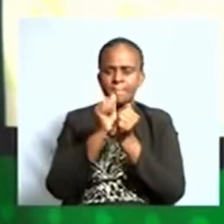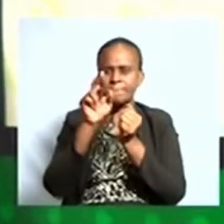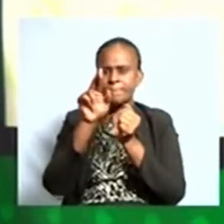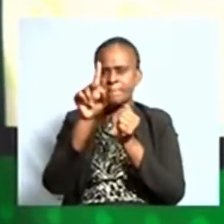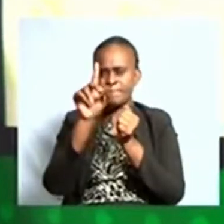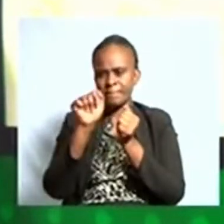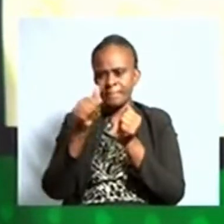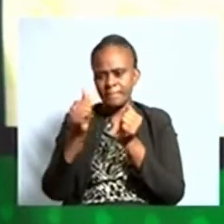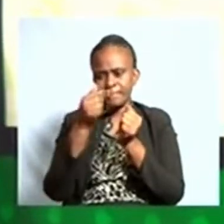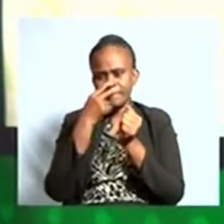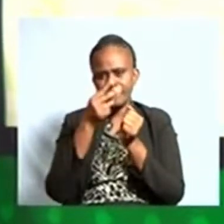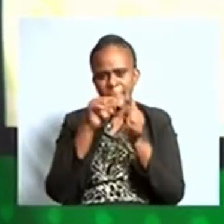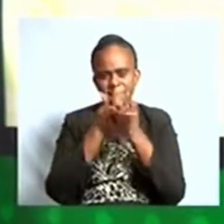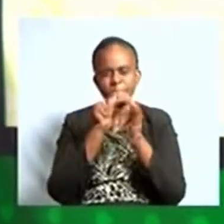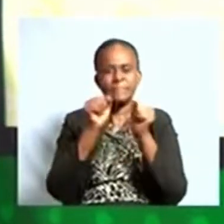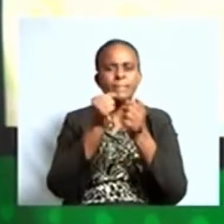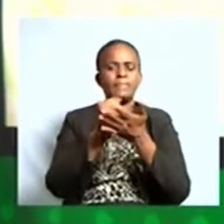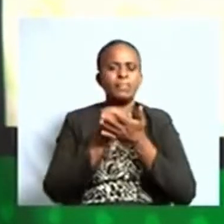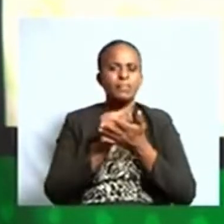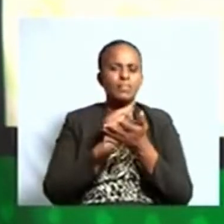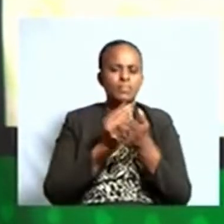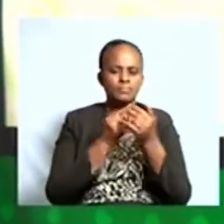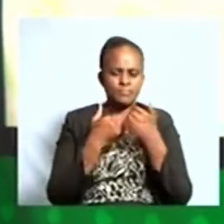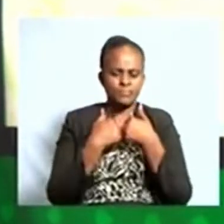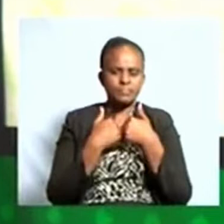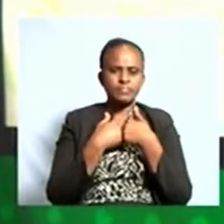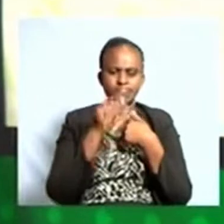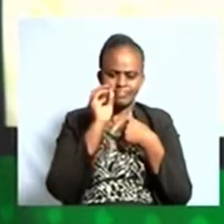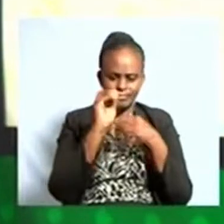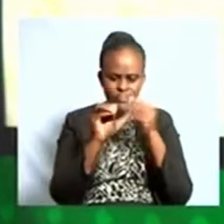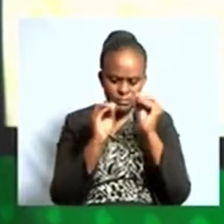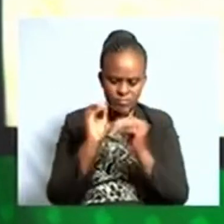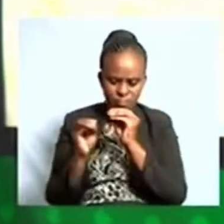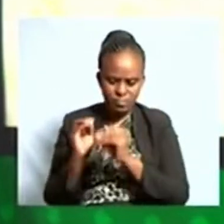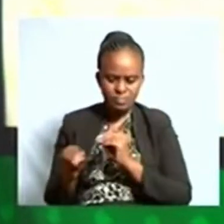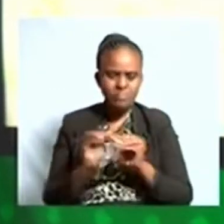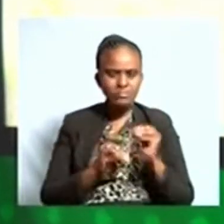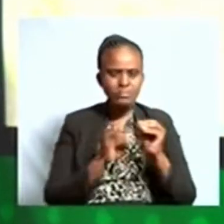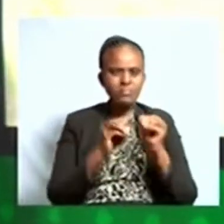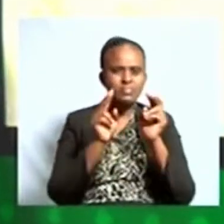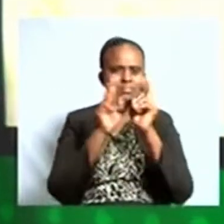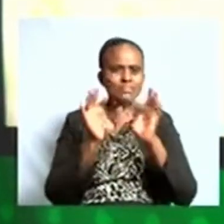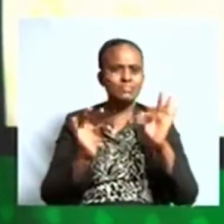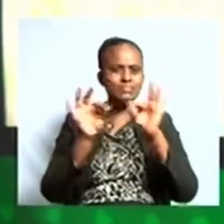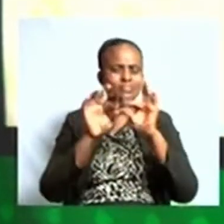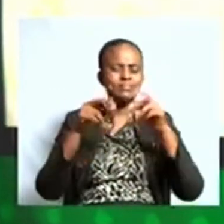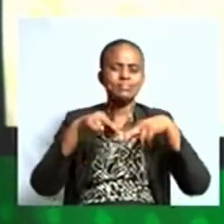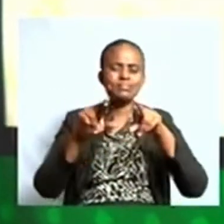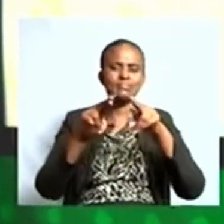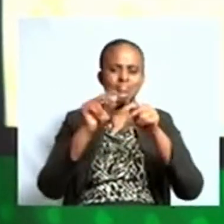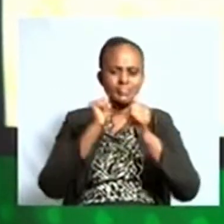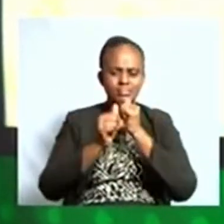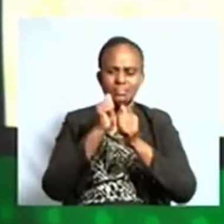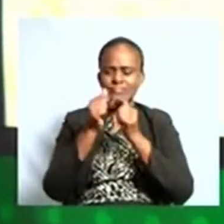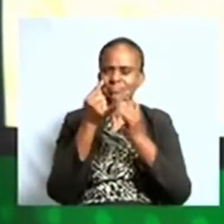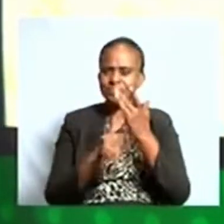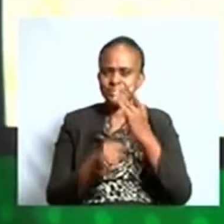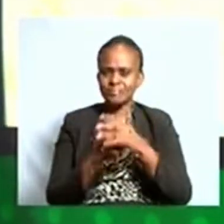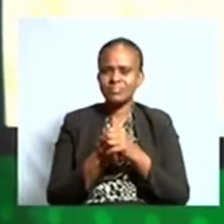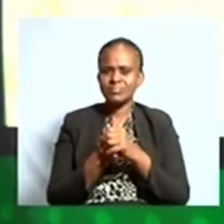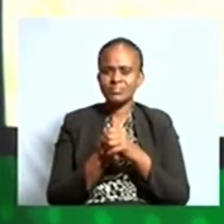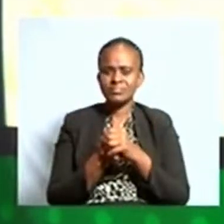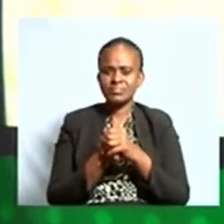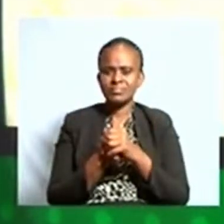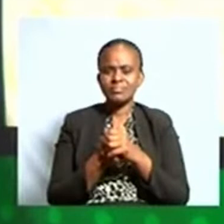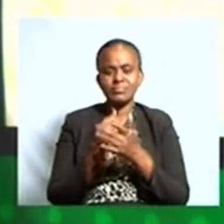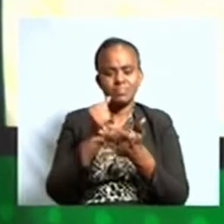how they can help us to have the potholes patched, because it's a very, very key road which